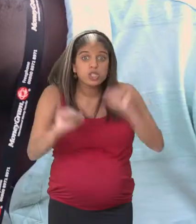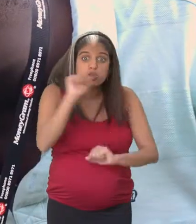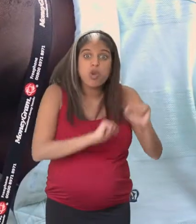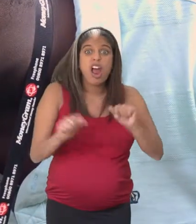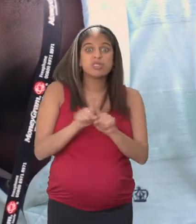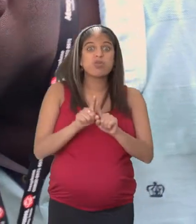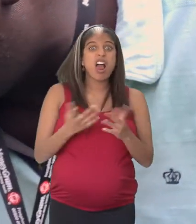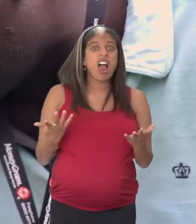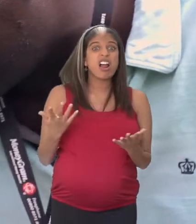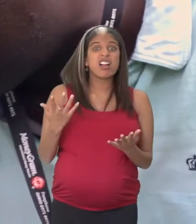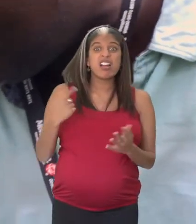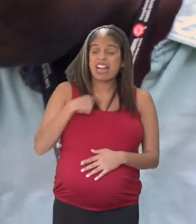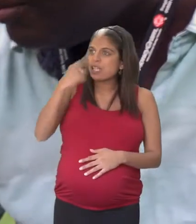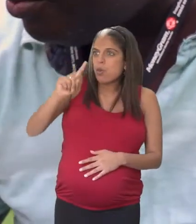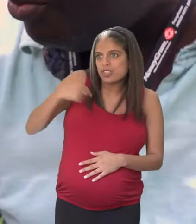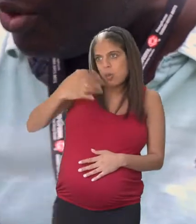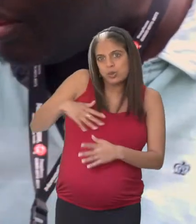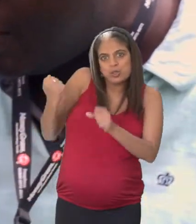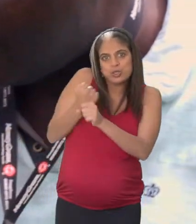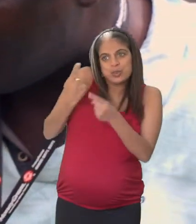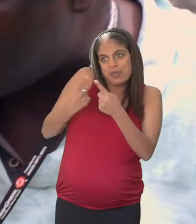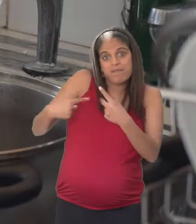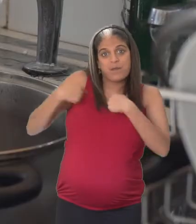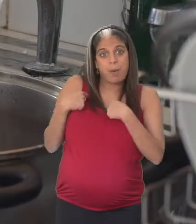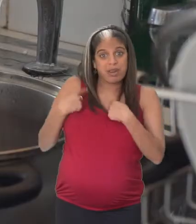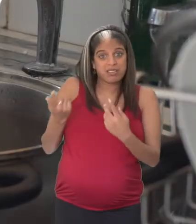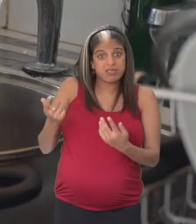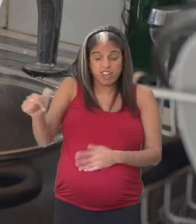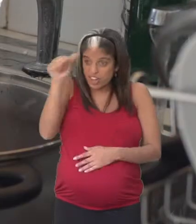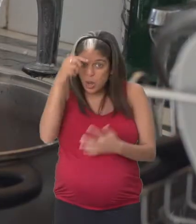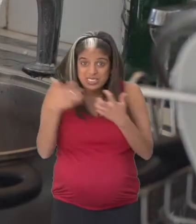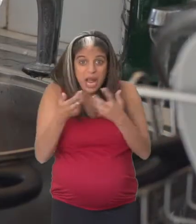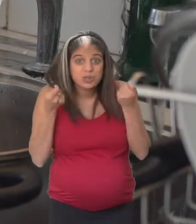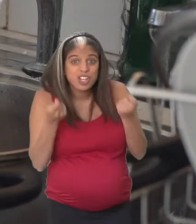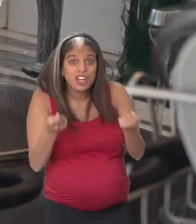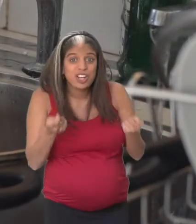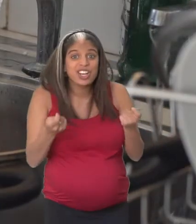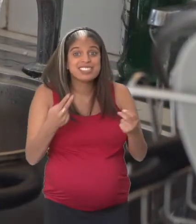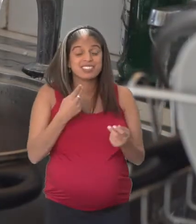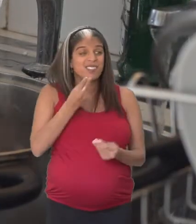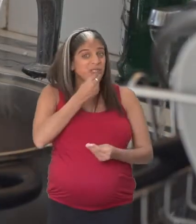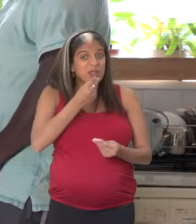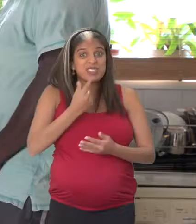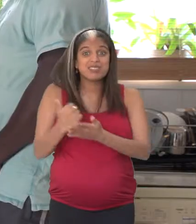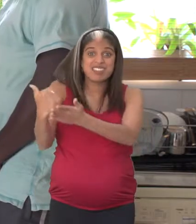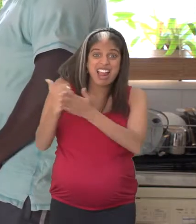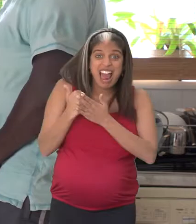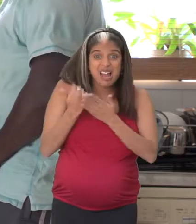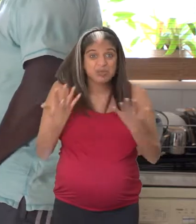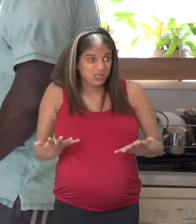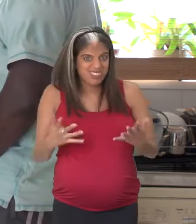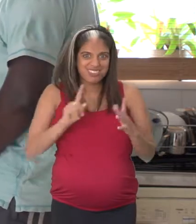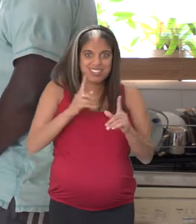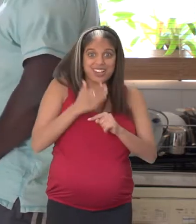because I tell him what to do for me. He know how to cook the food, help me. Like today we went to get